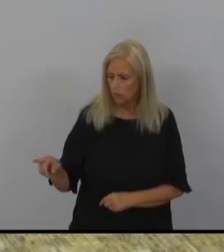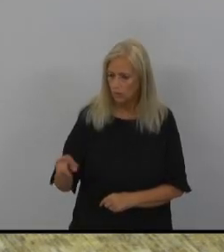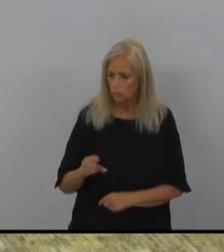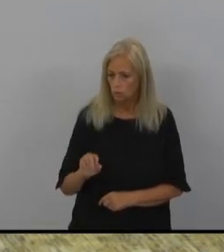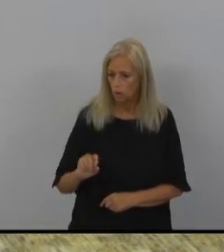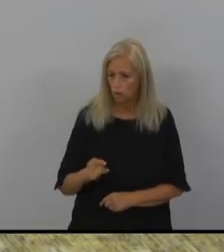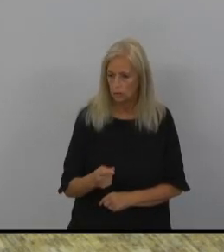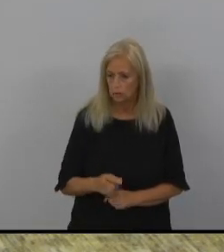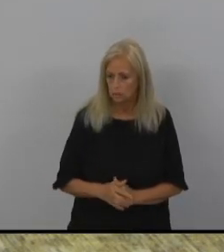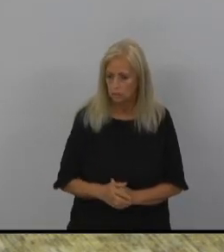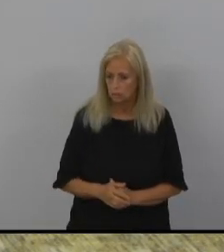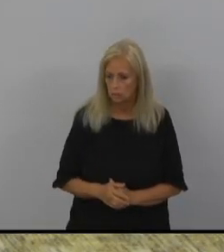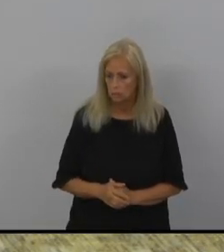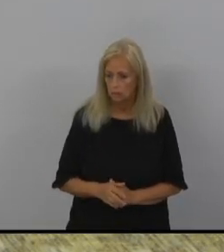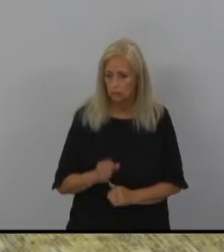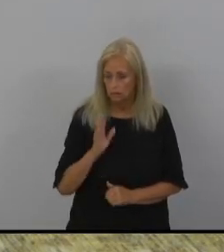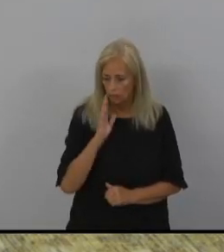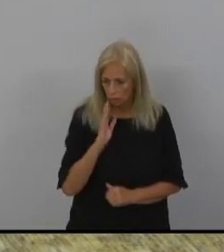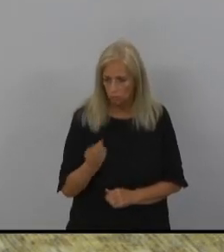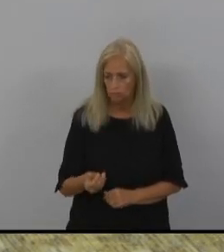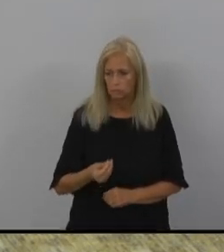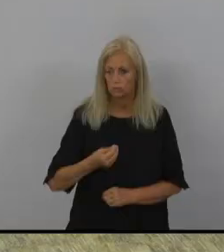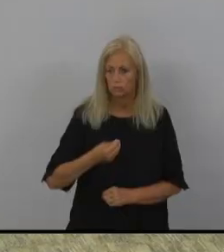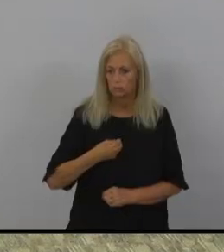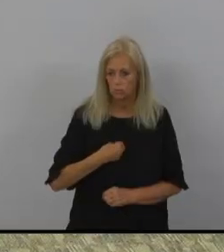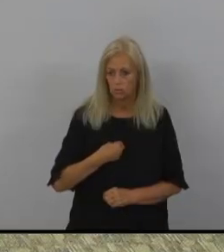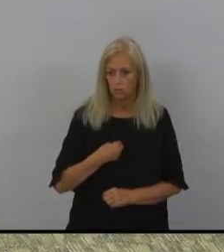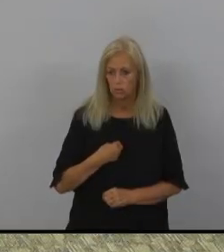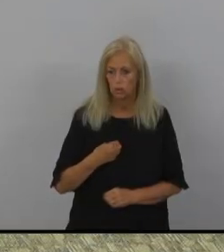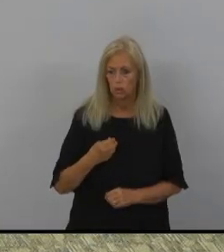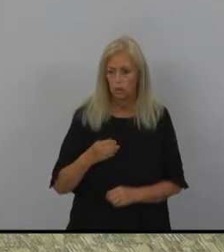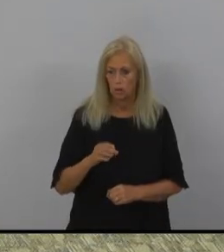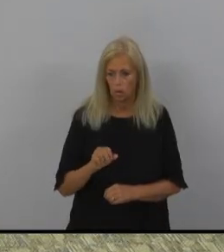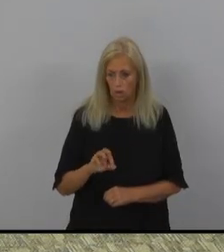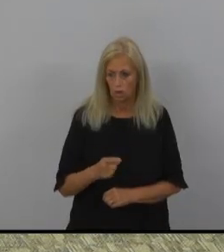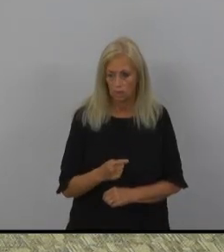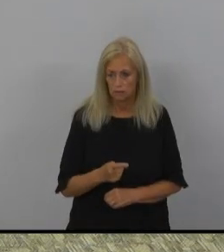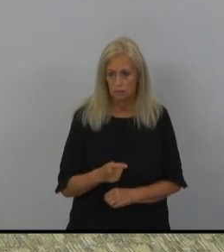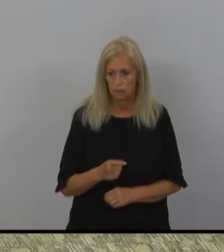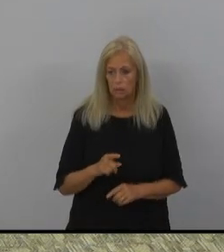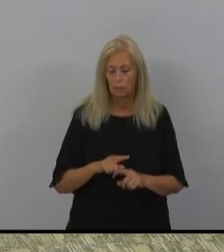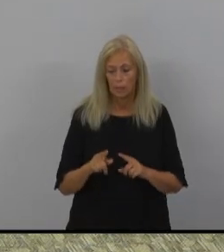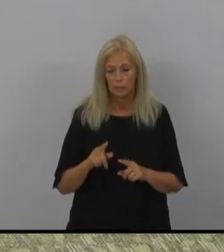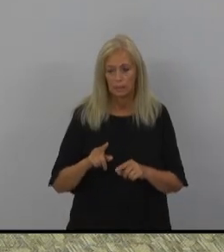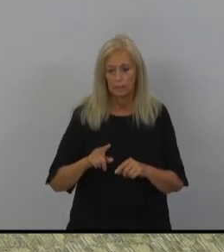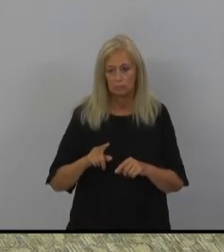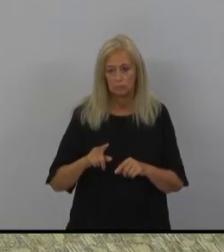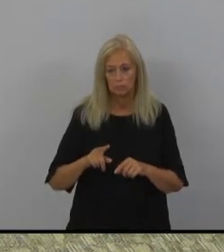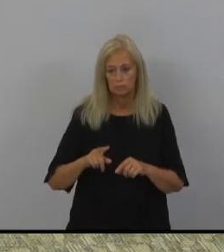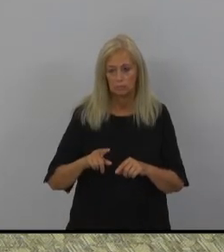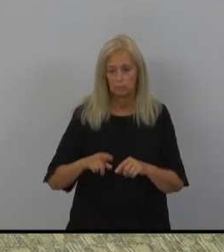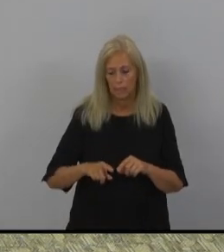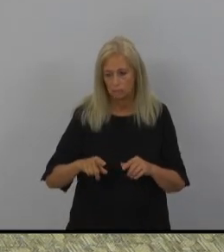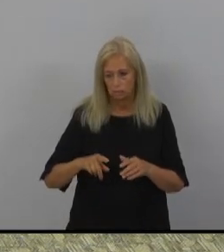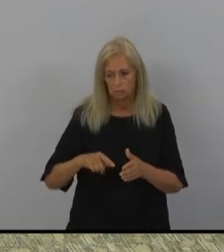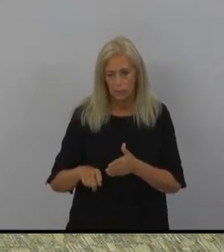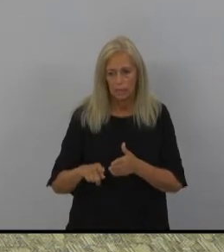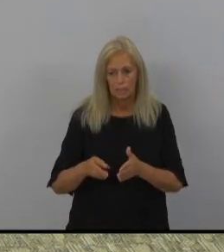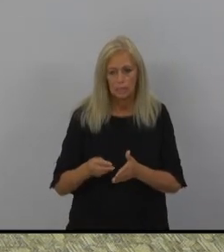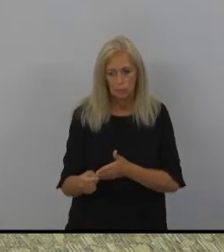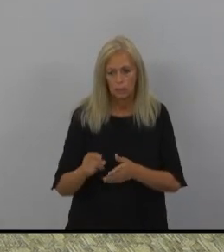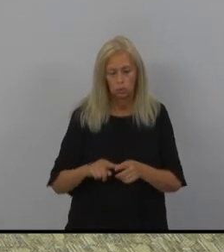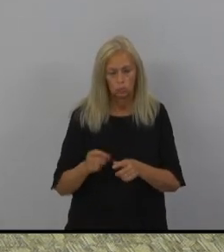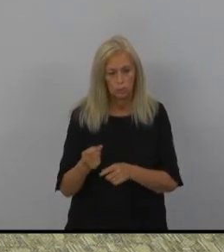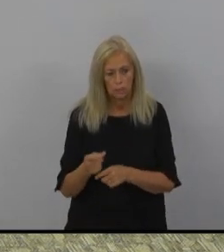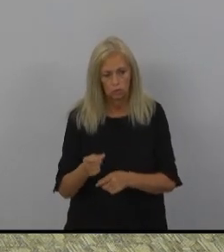Oh, they'll come in August, so they'll be awarded this month, but then they won't be constructed and spent until next year. So So- it's the same ones we were talking about last